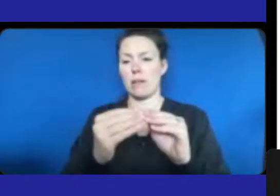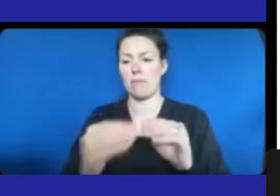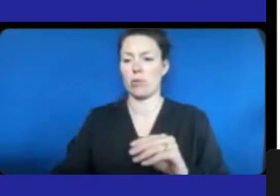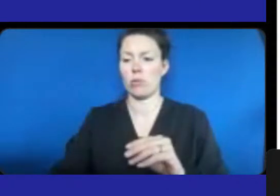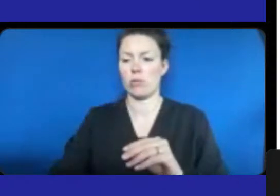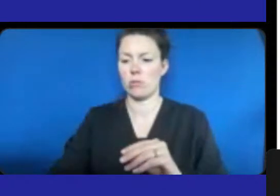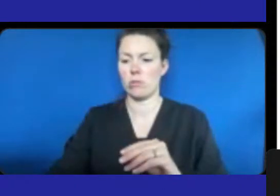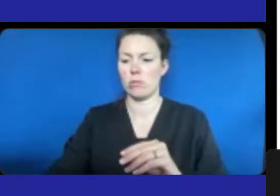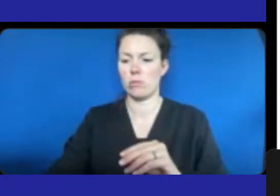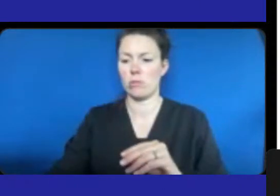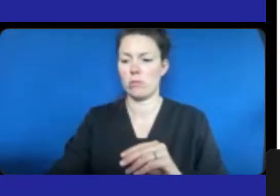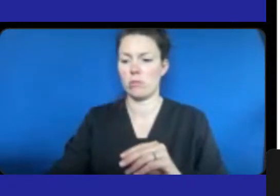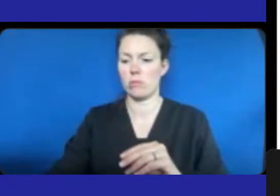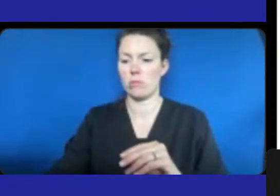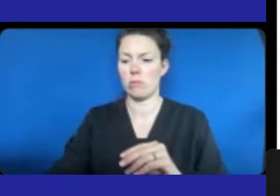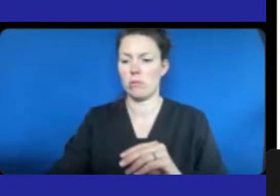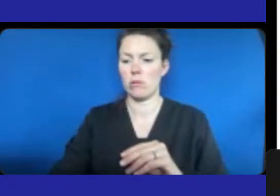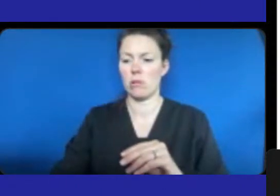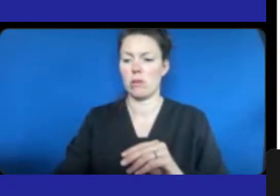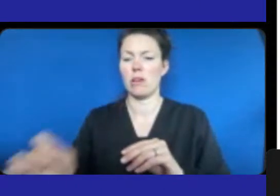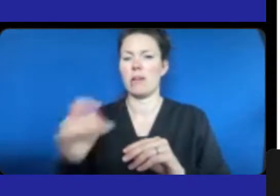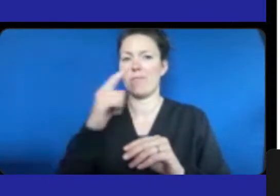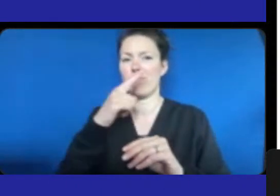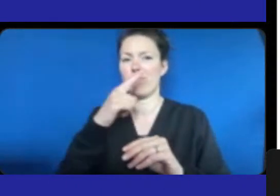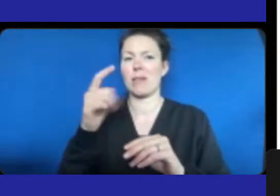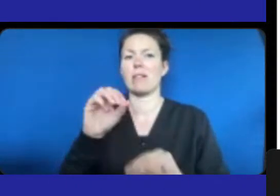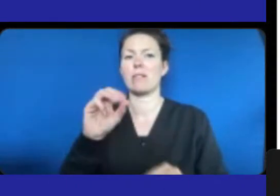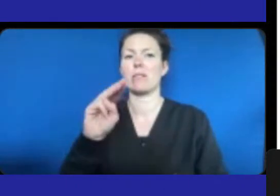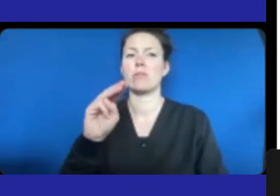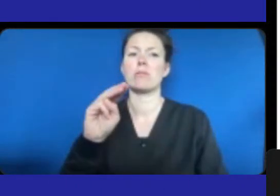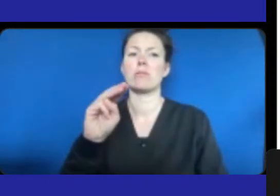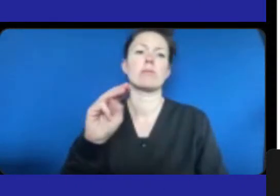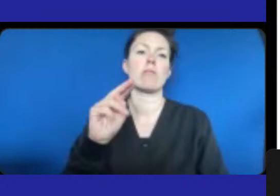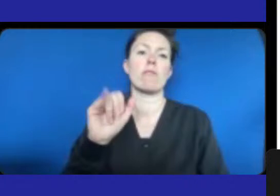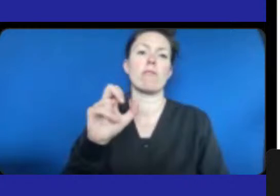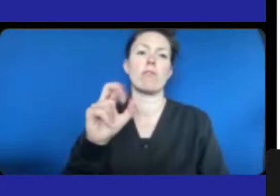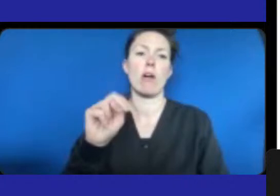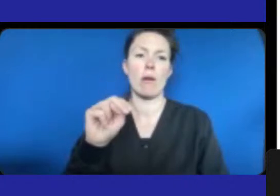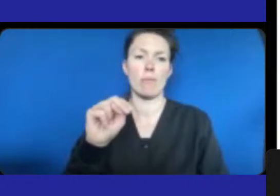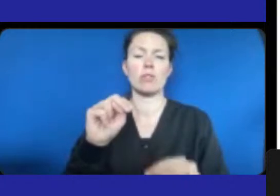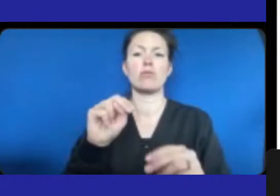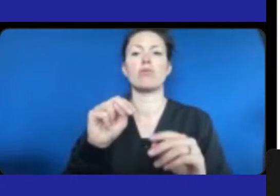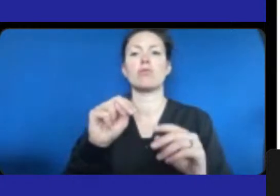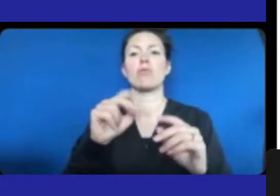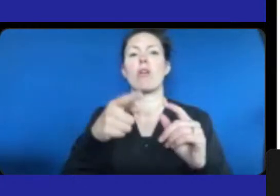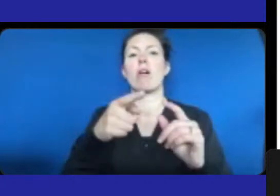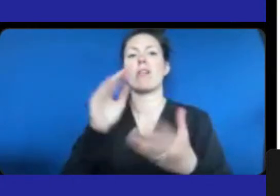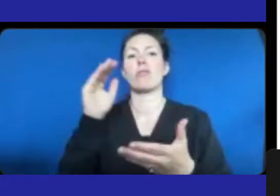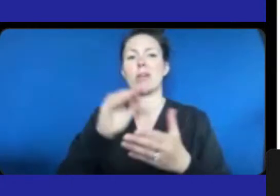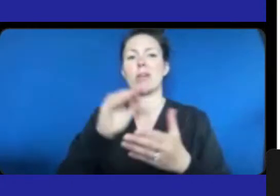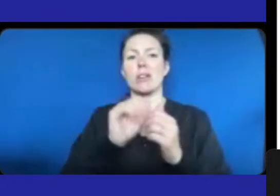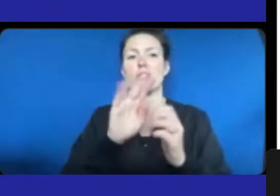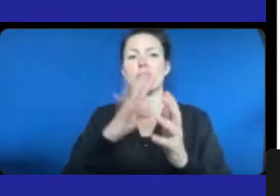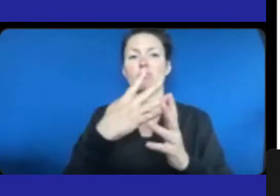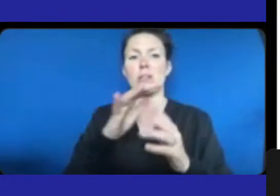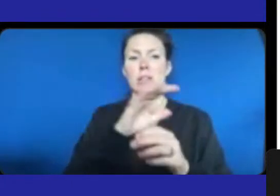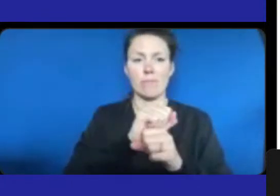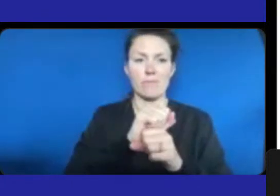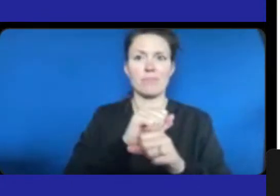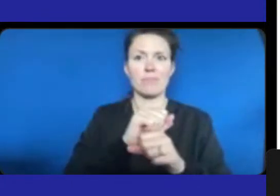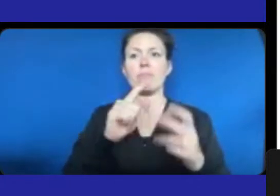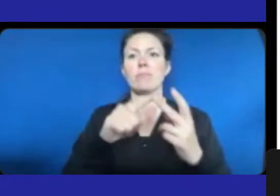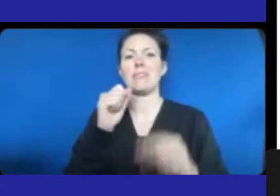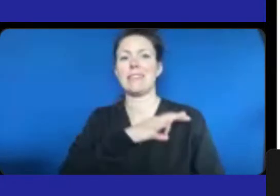line up with what was happening due to Omicron, with the reduction in our ambulatory care schedules, the redeployments of some staff. And so these